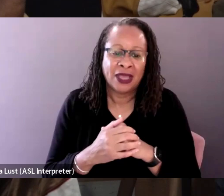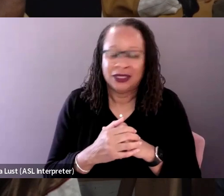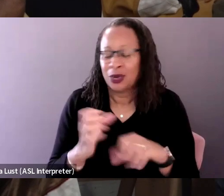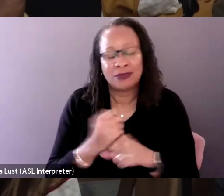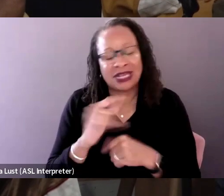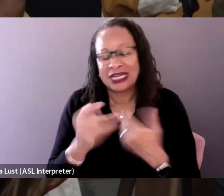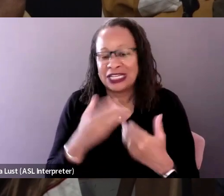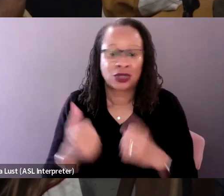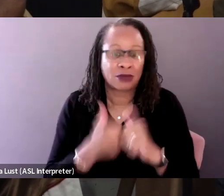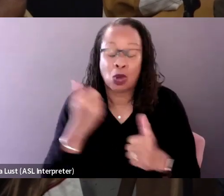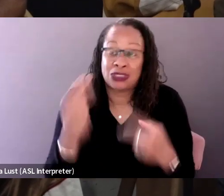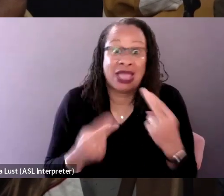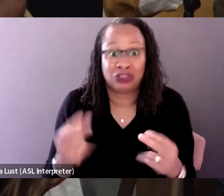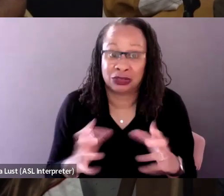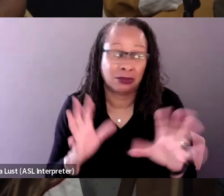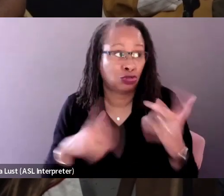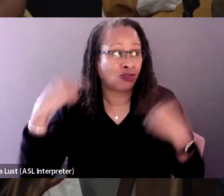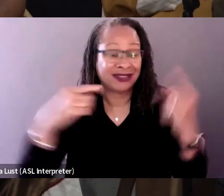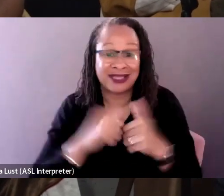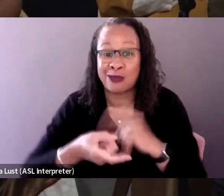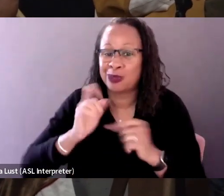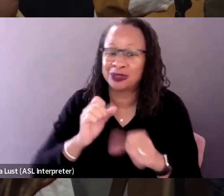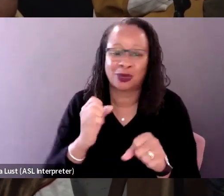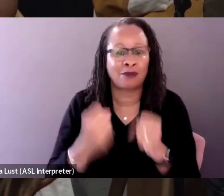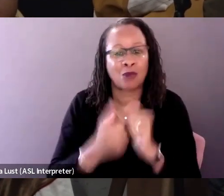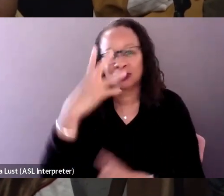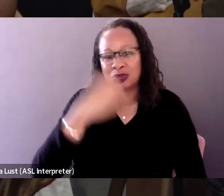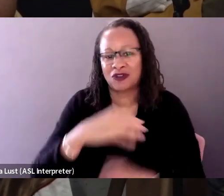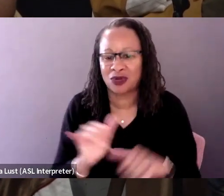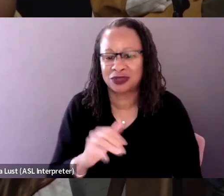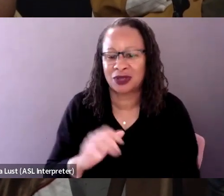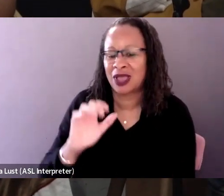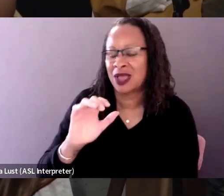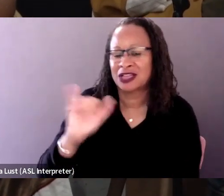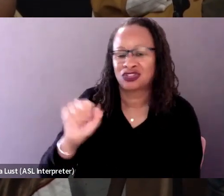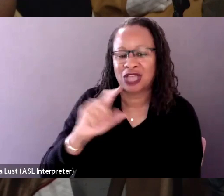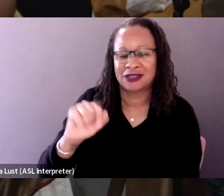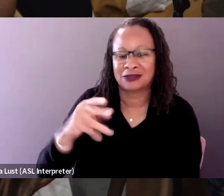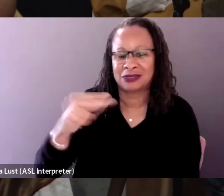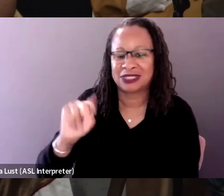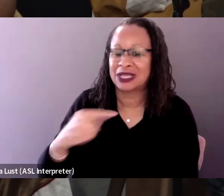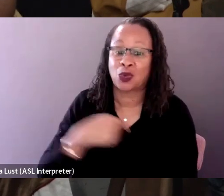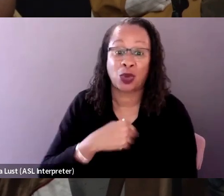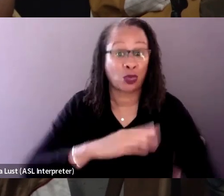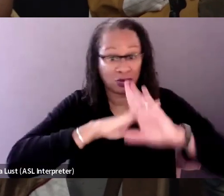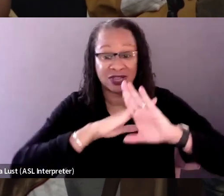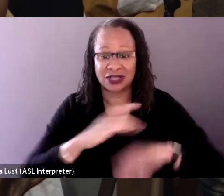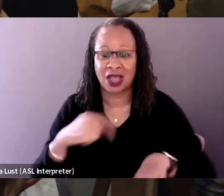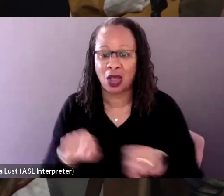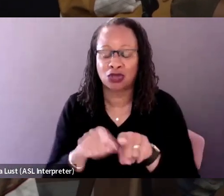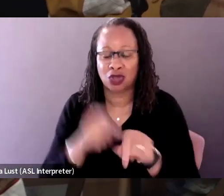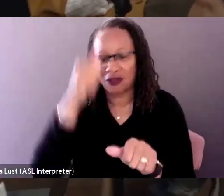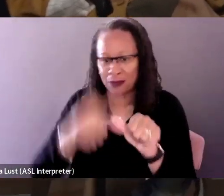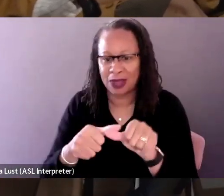hectic of moments. So yeah, definitely. Yeah, we were protected, and then also like I remember the last shoot we did in Oakland